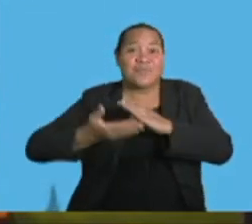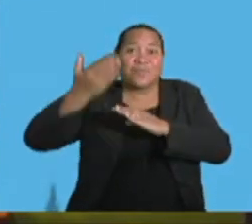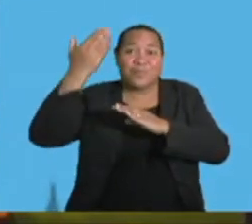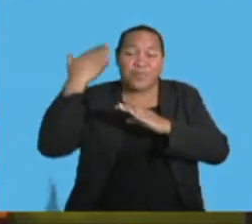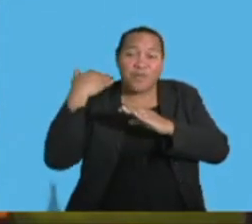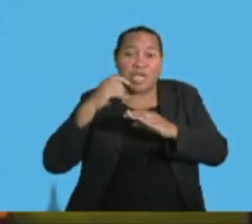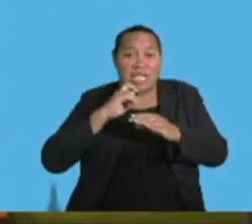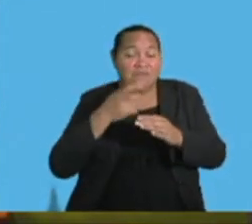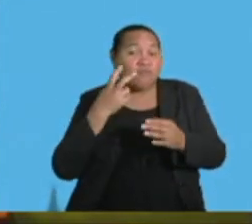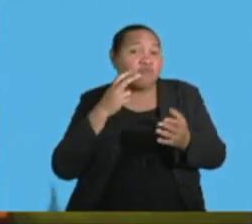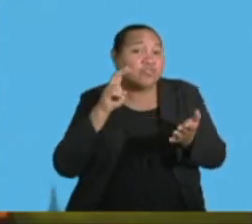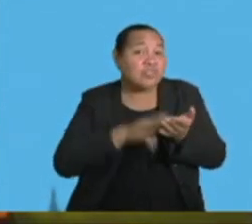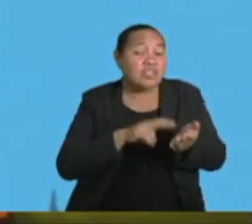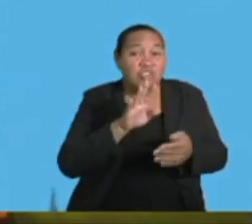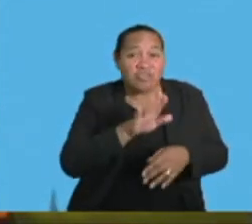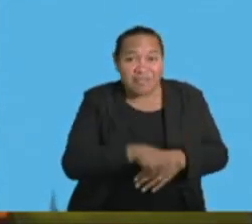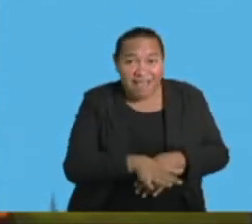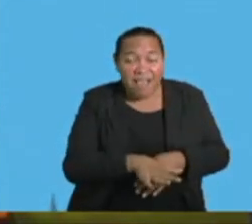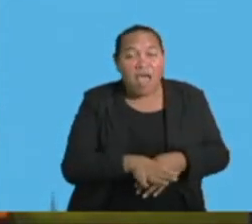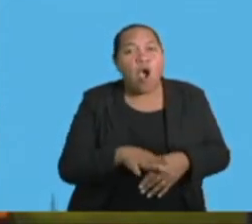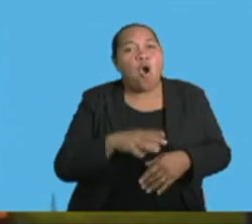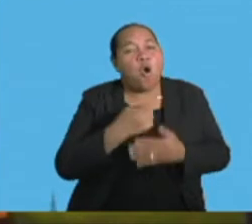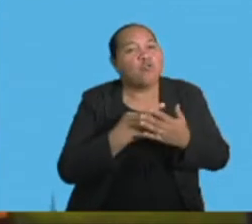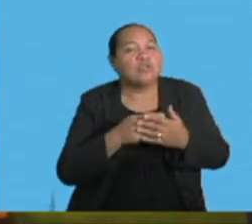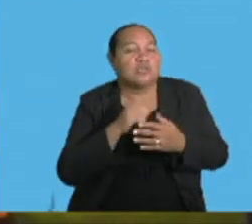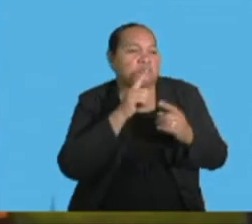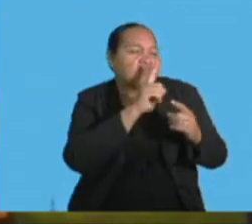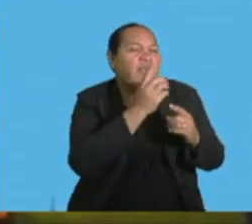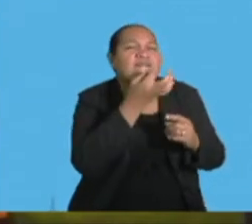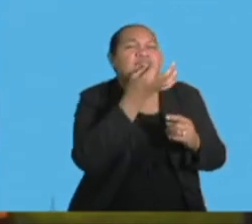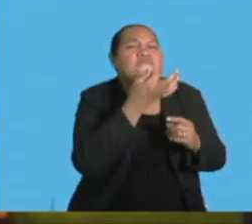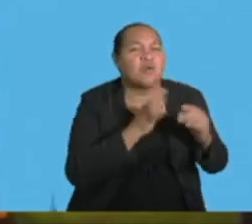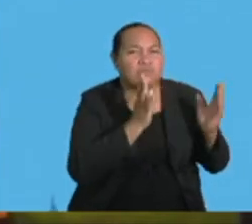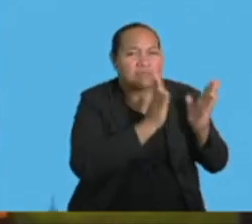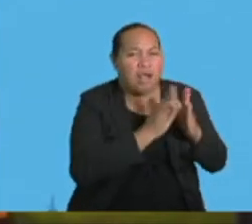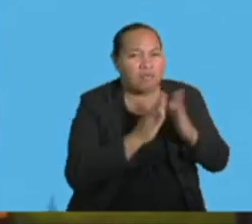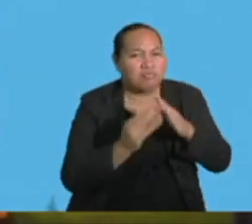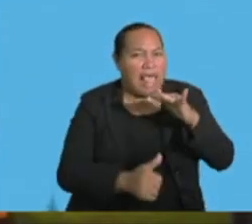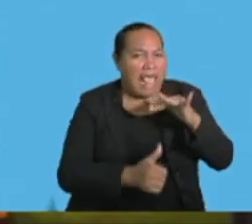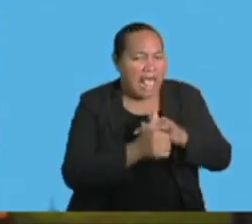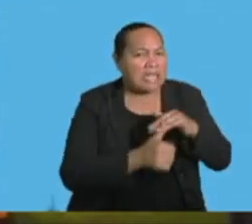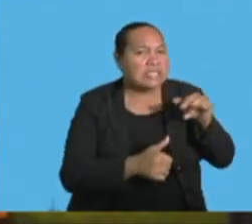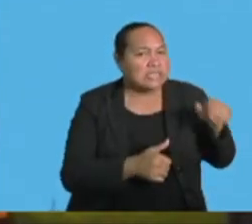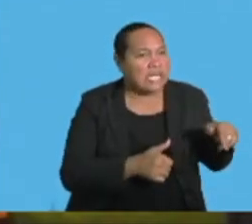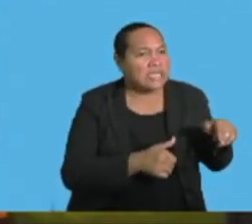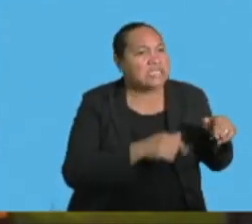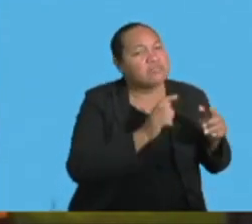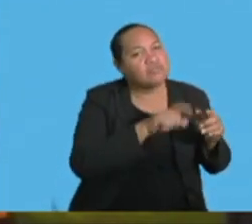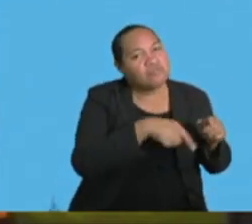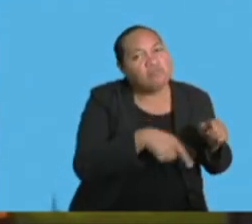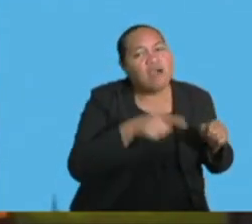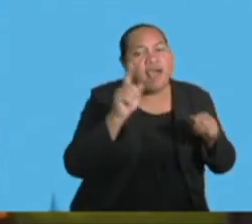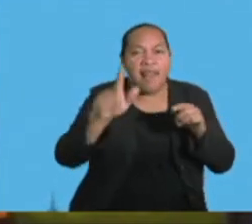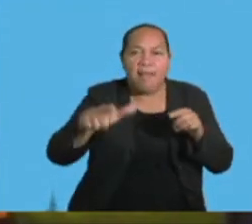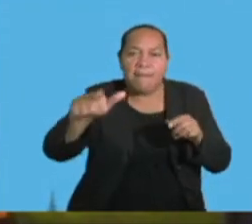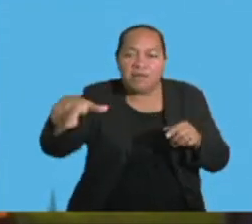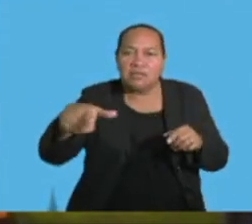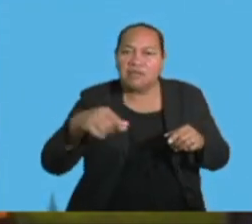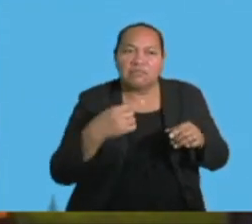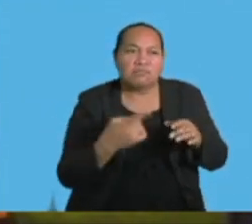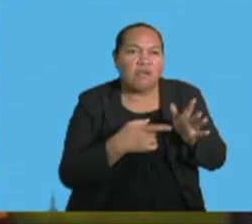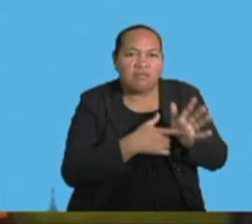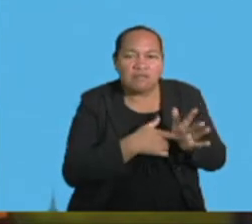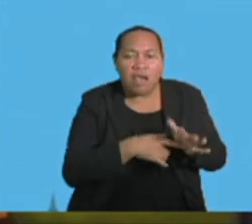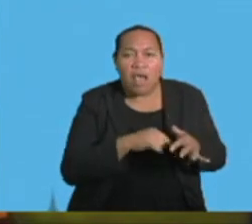Lambasa, Lotoka and Suva. Now it's everywhere. You can also go to Nasinu. So by decentralizing